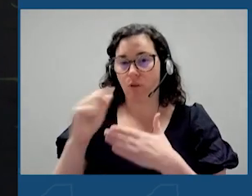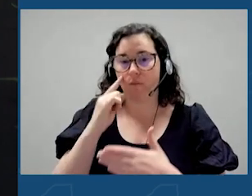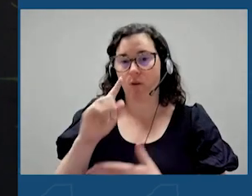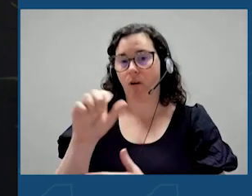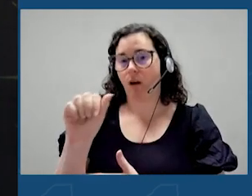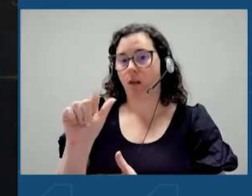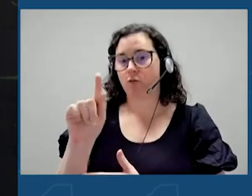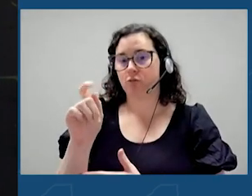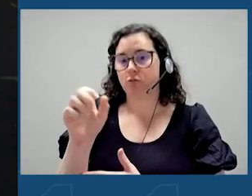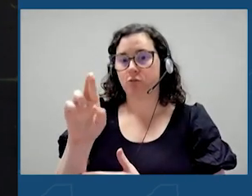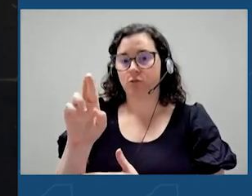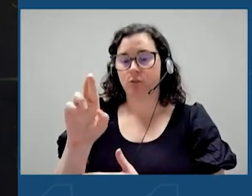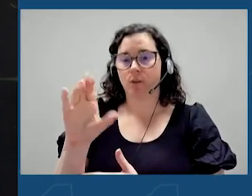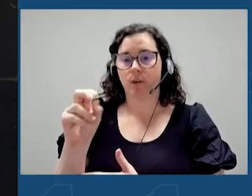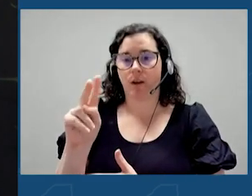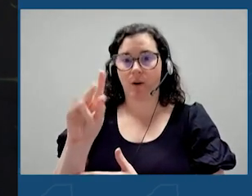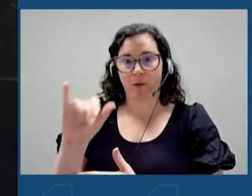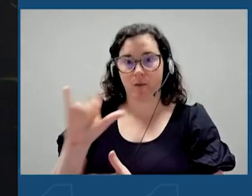iPark 87?